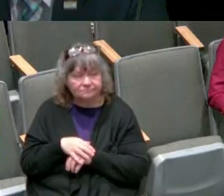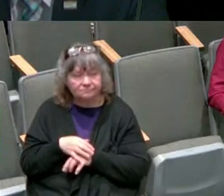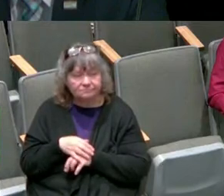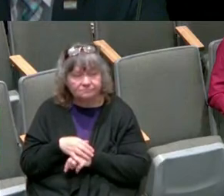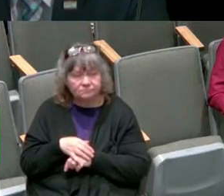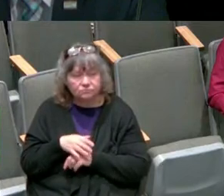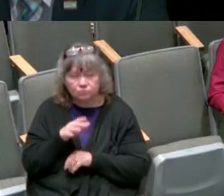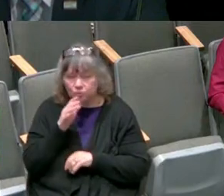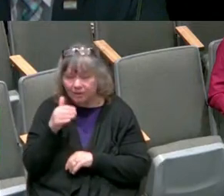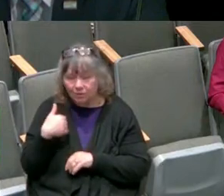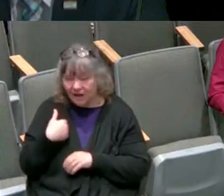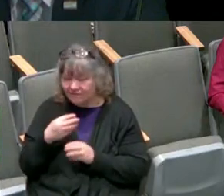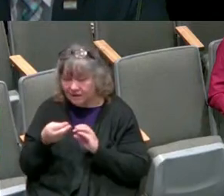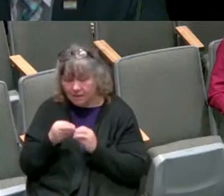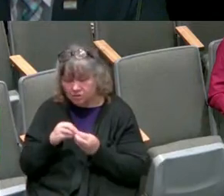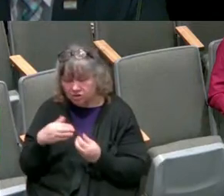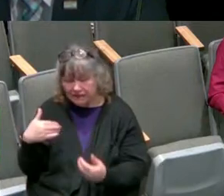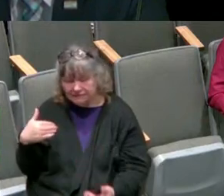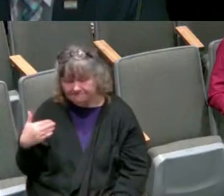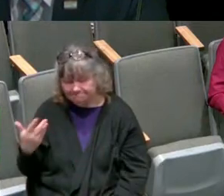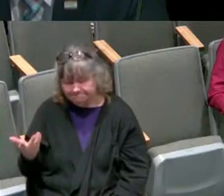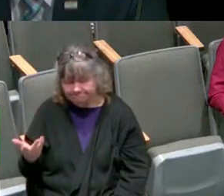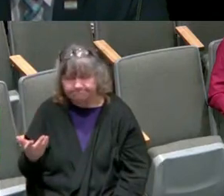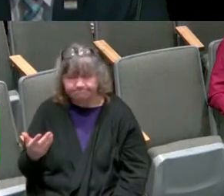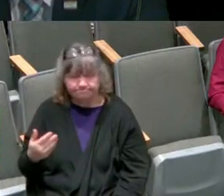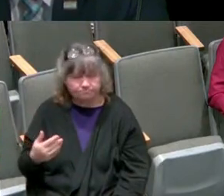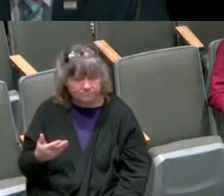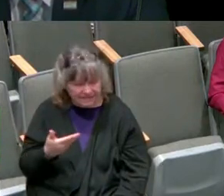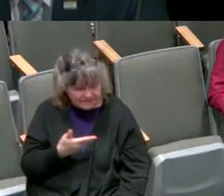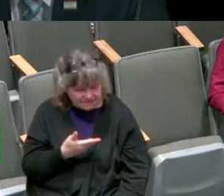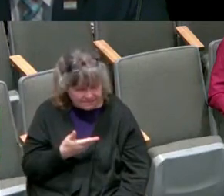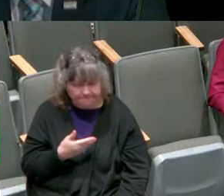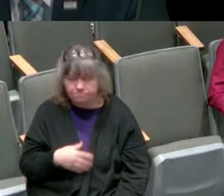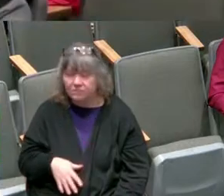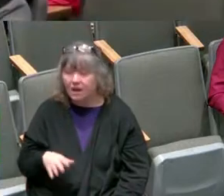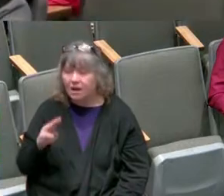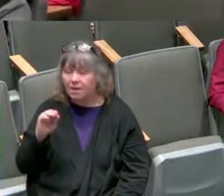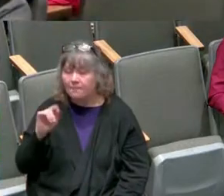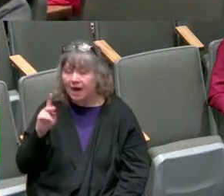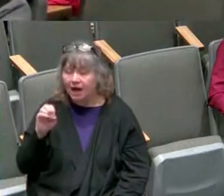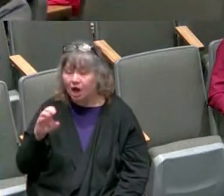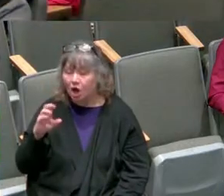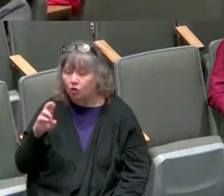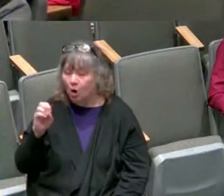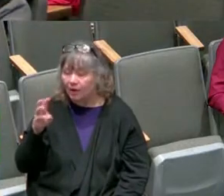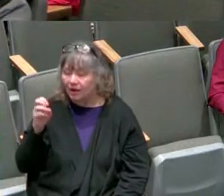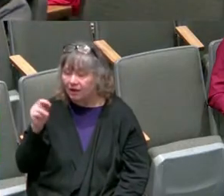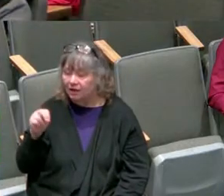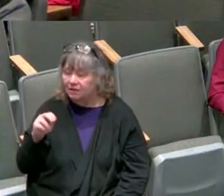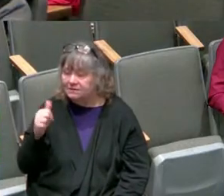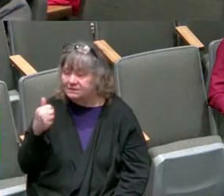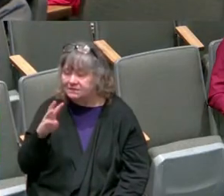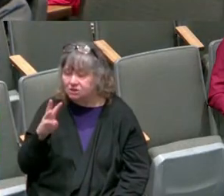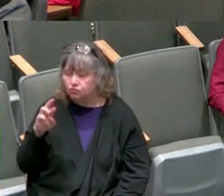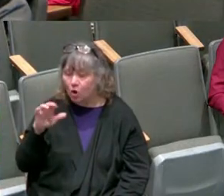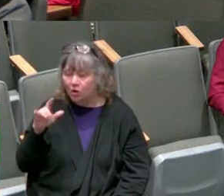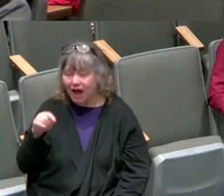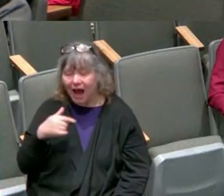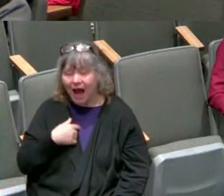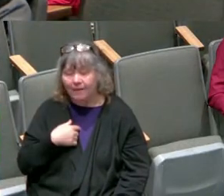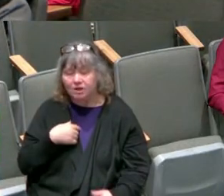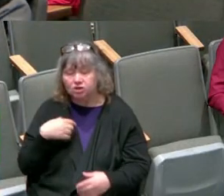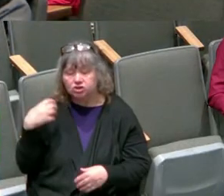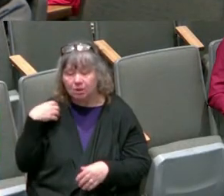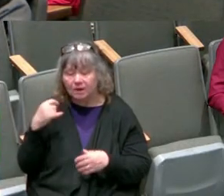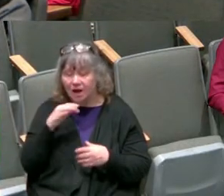we don't have those numbers yet sir Mike Rowan 68 in row I'm chairman of the historical